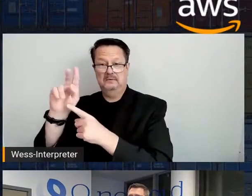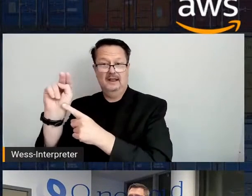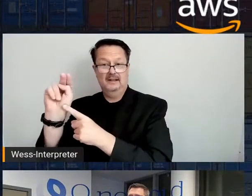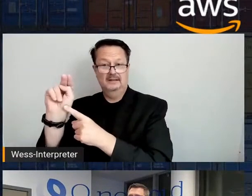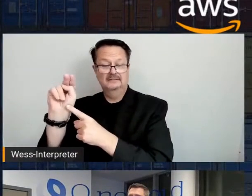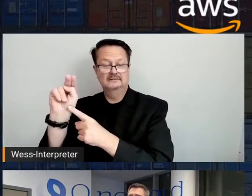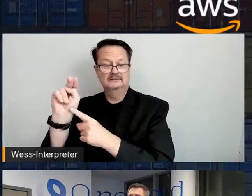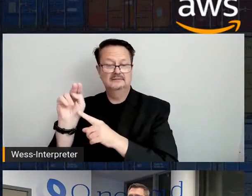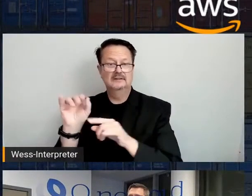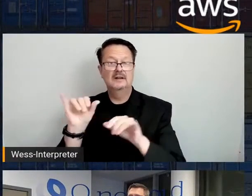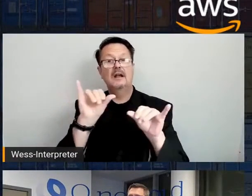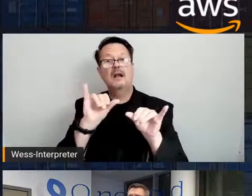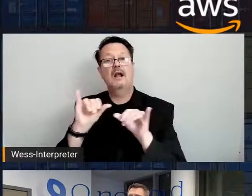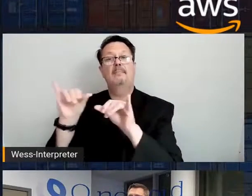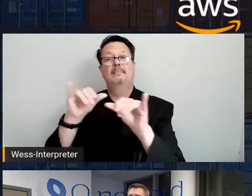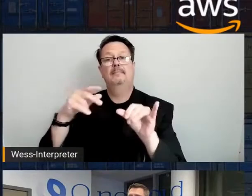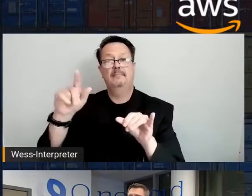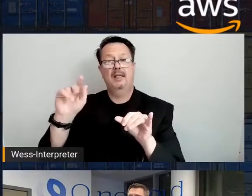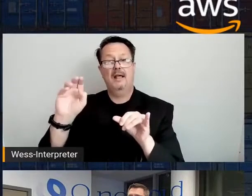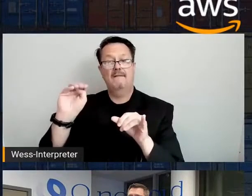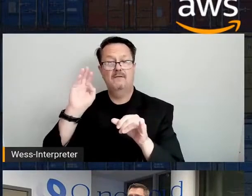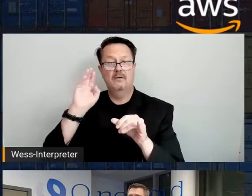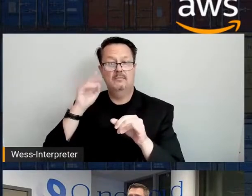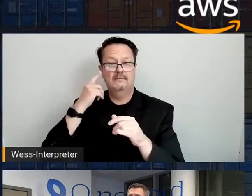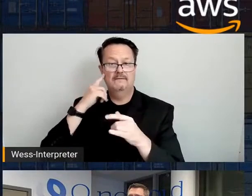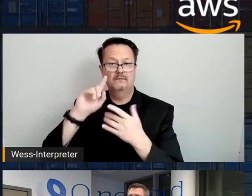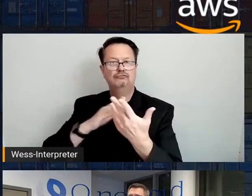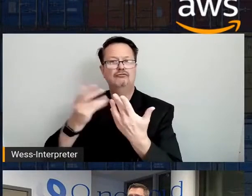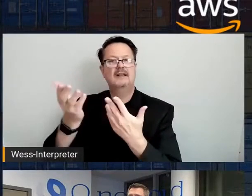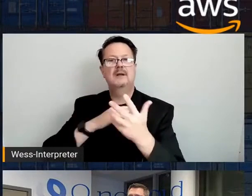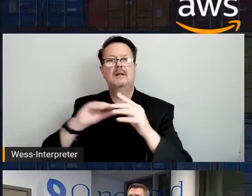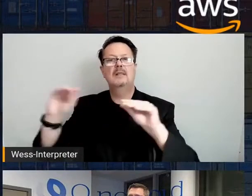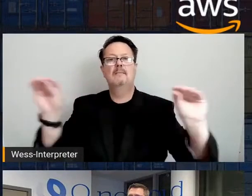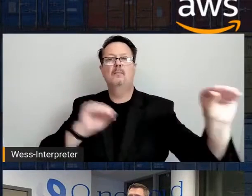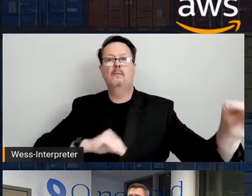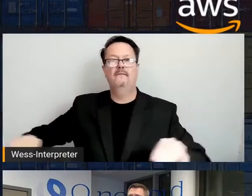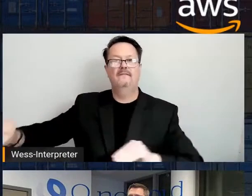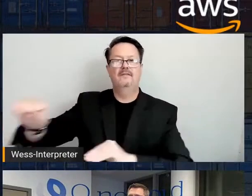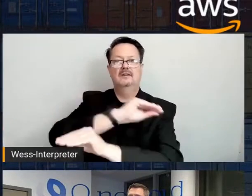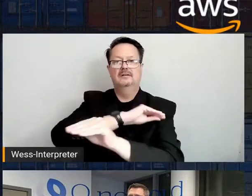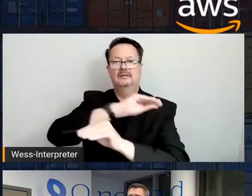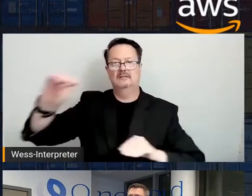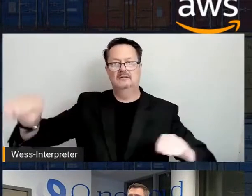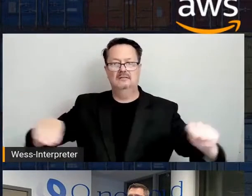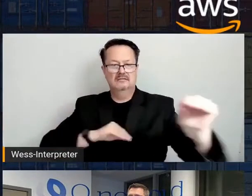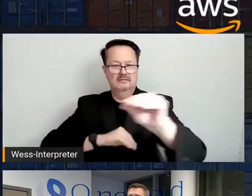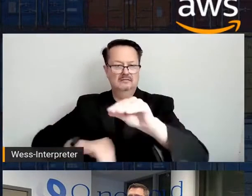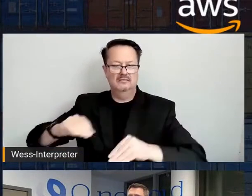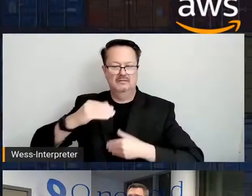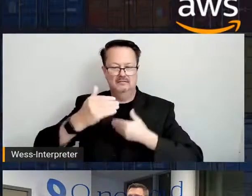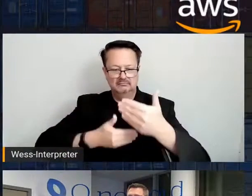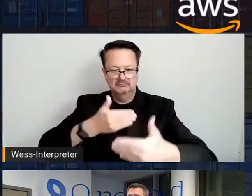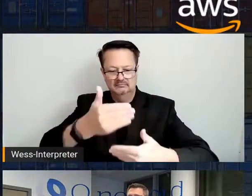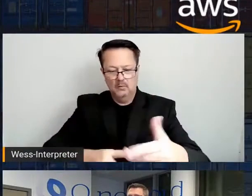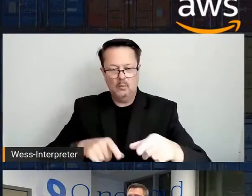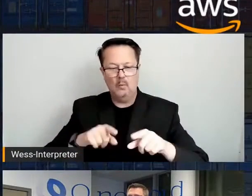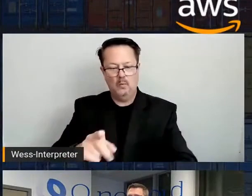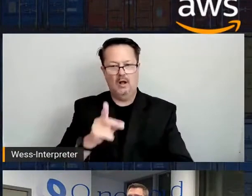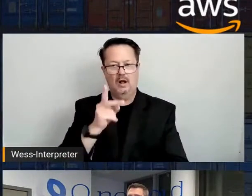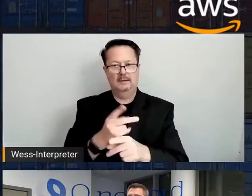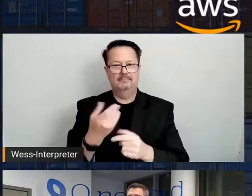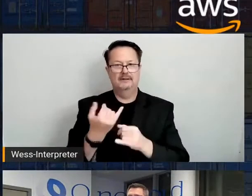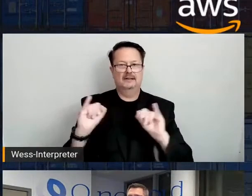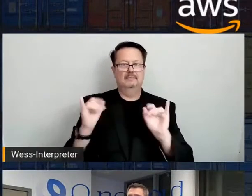common platform that they can use to transparently move across these different stages while maintaining